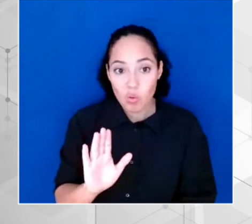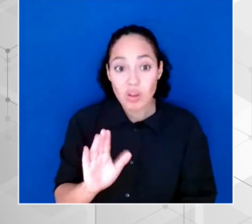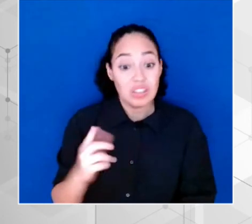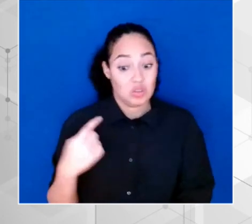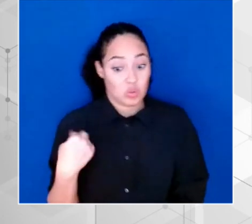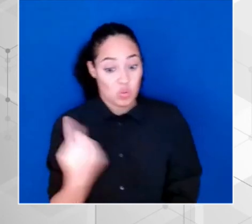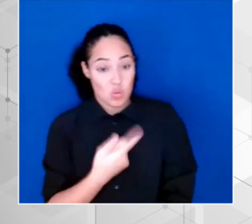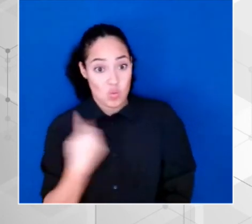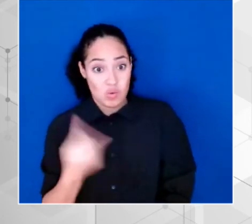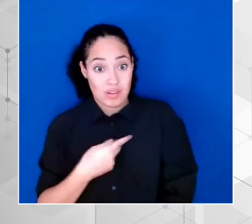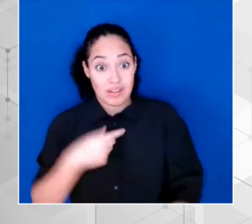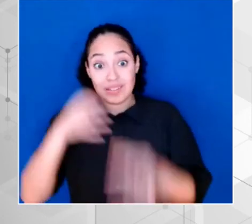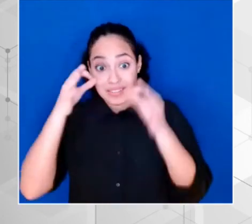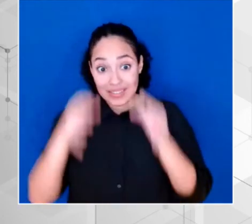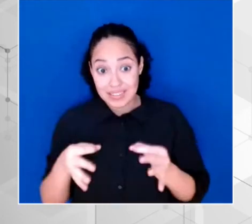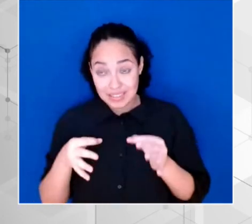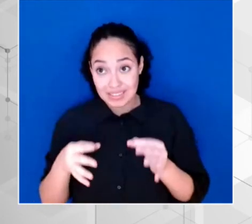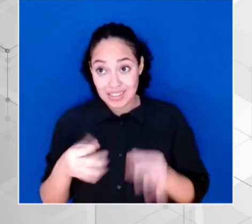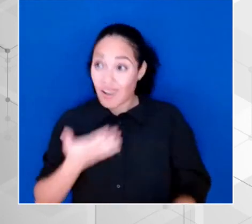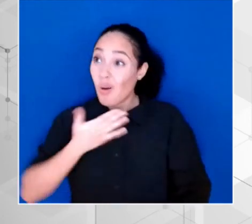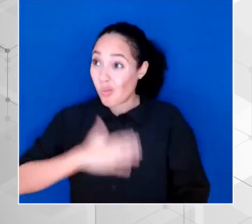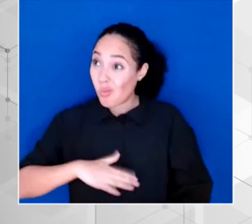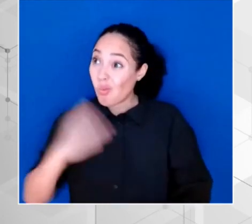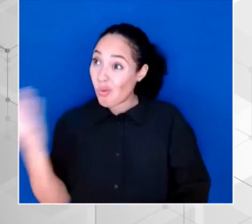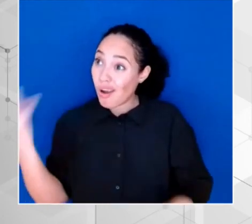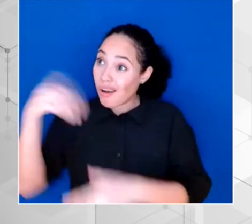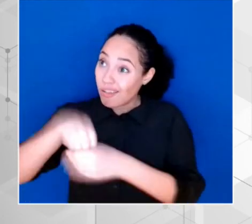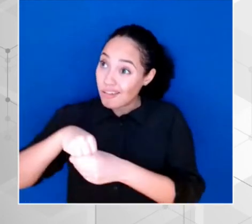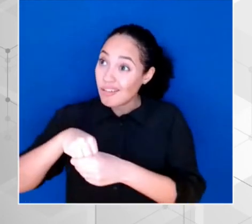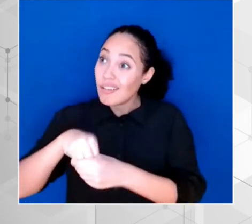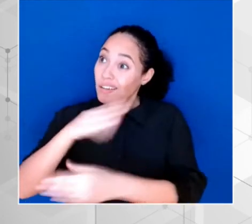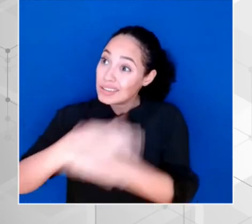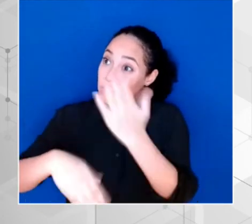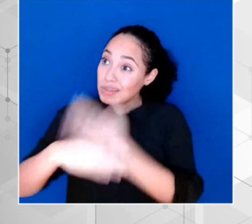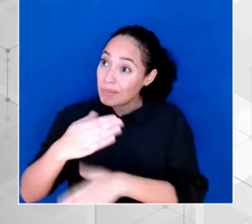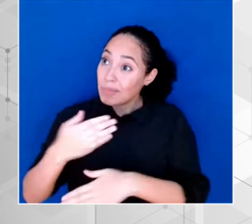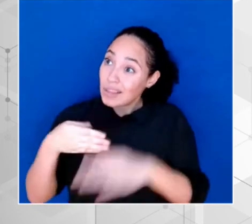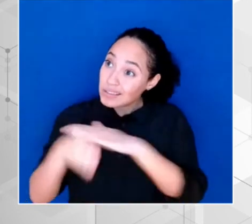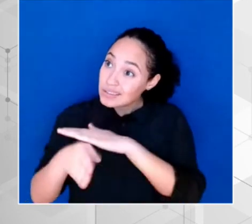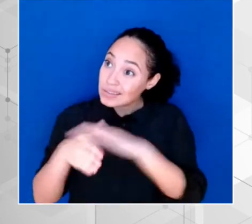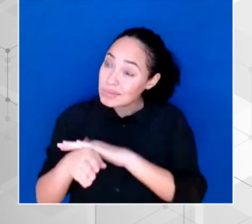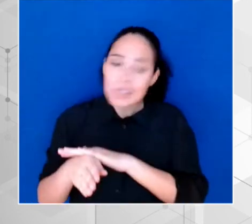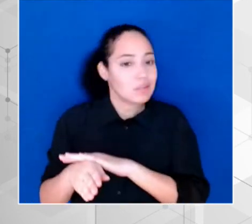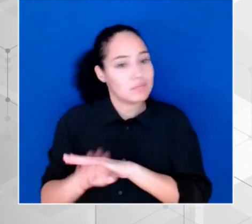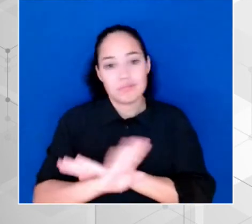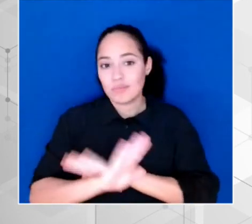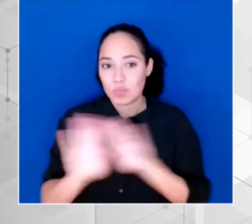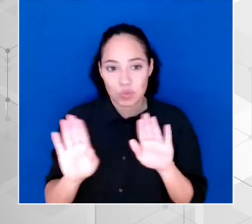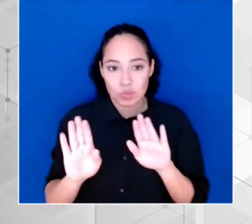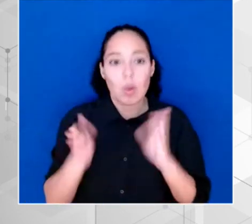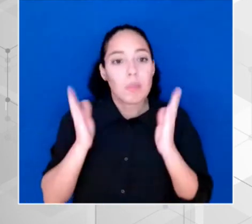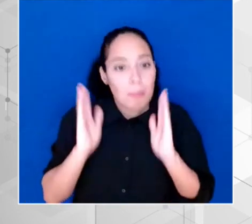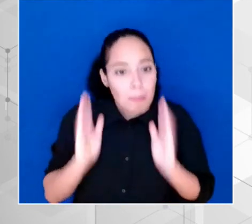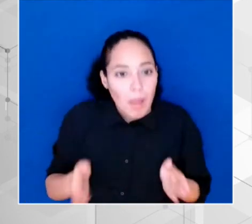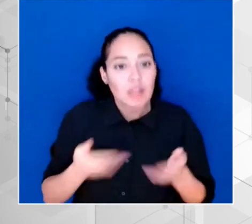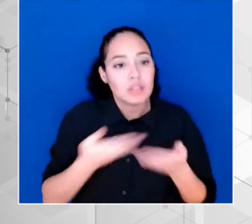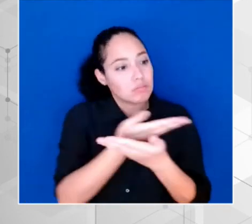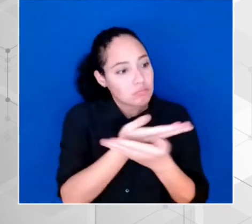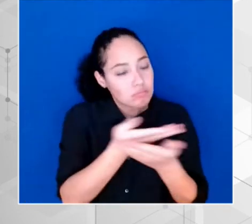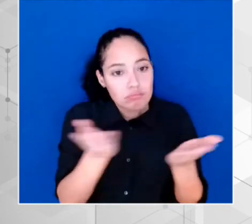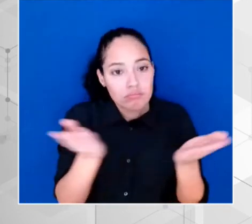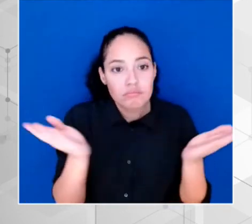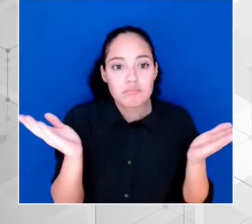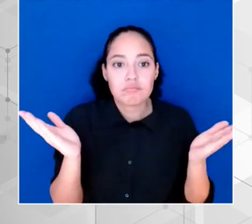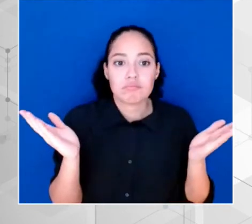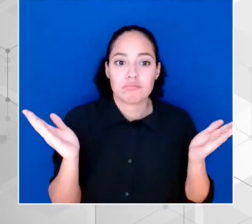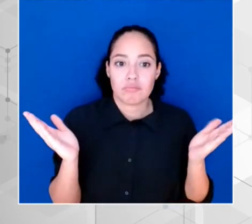web accessibility from the very beginning of the ideation of a product, from the design, from